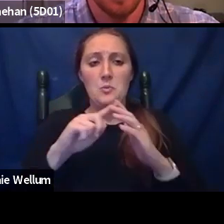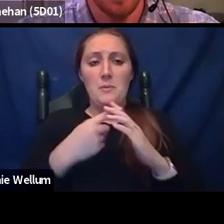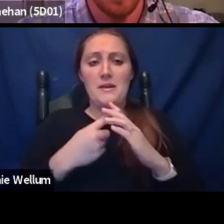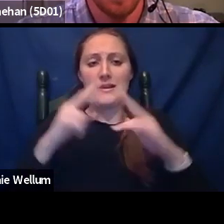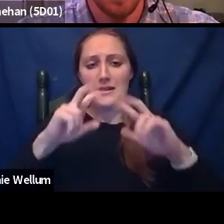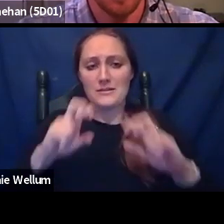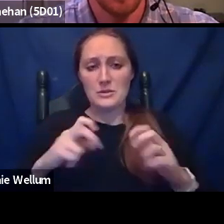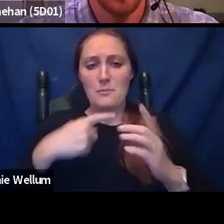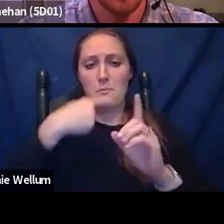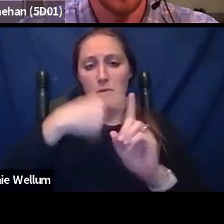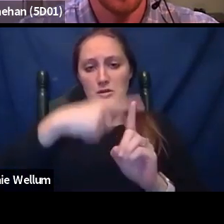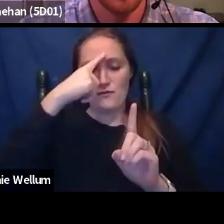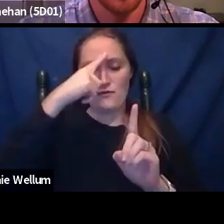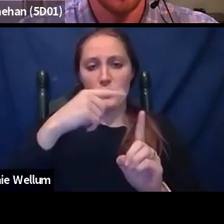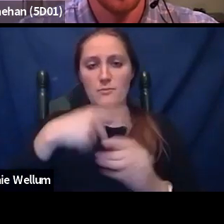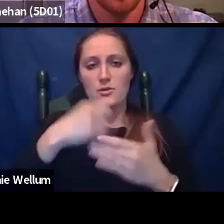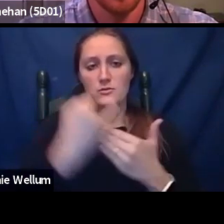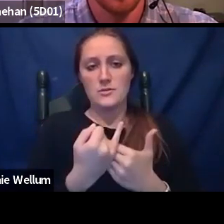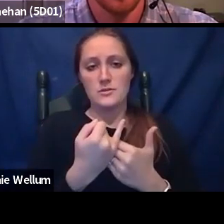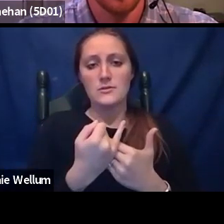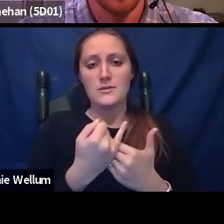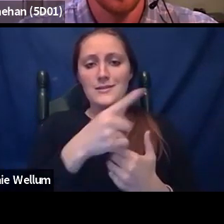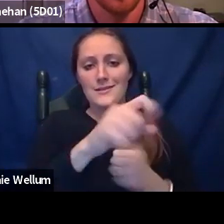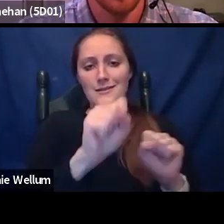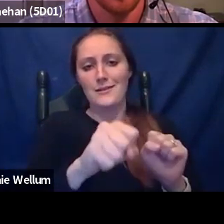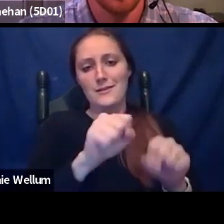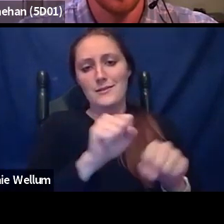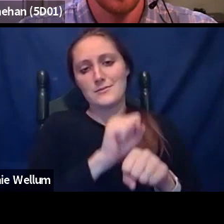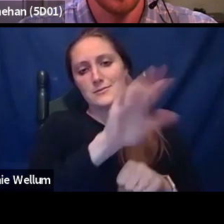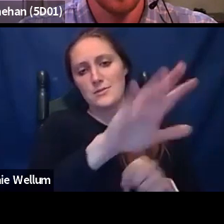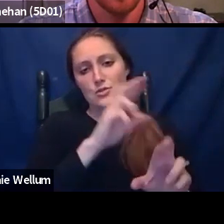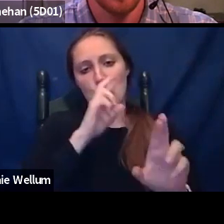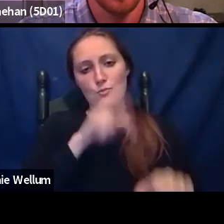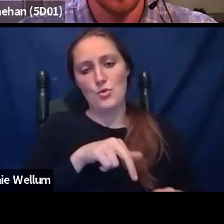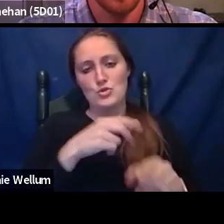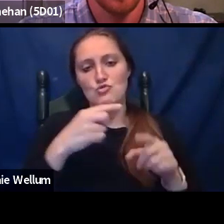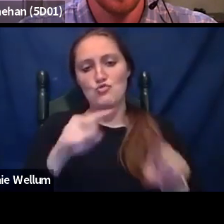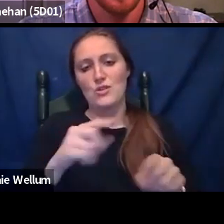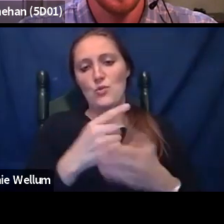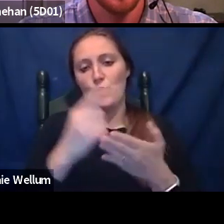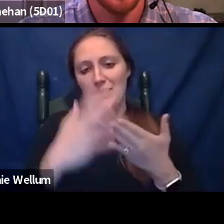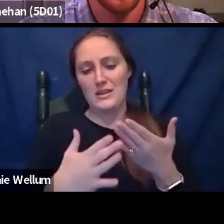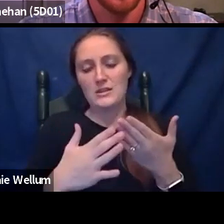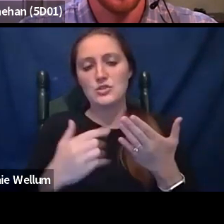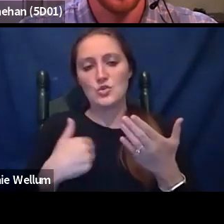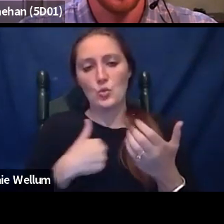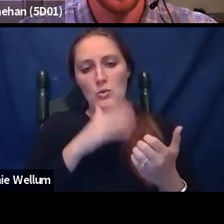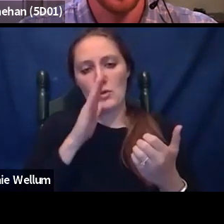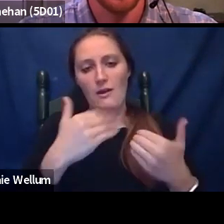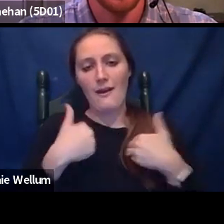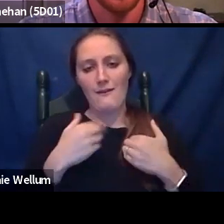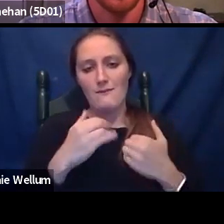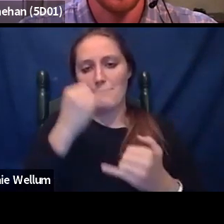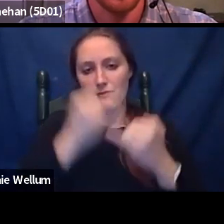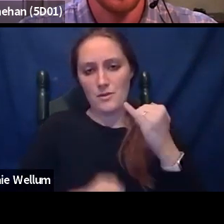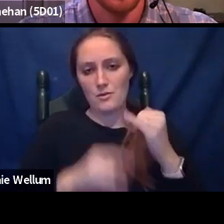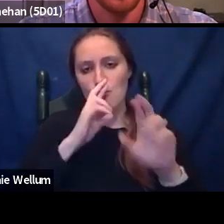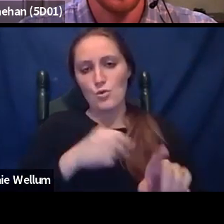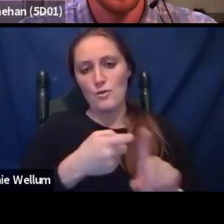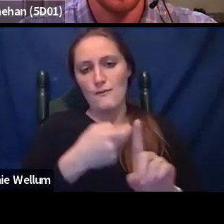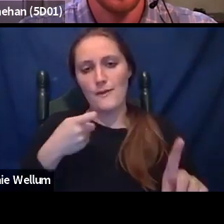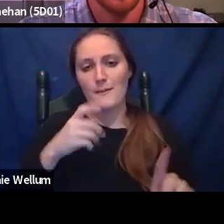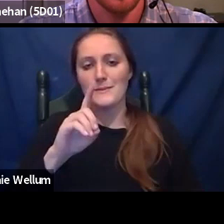this project. And that he can send the reports over the weekend so that we would have the final report from the zoning and